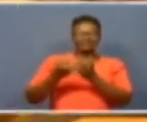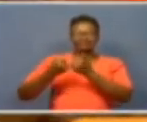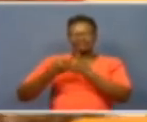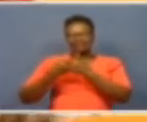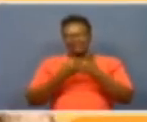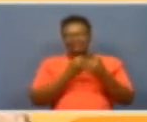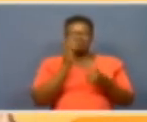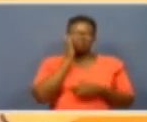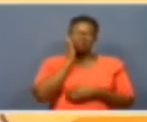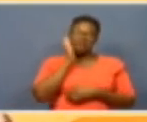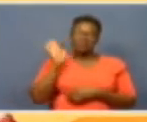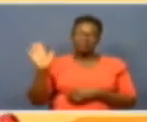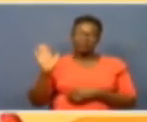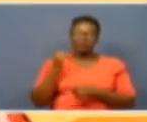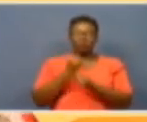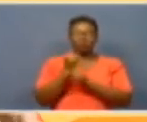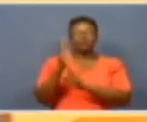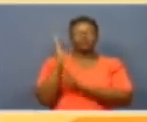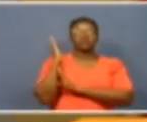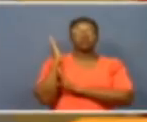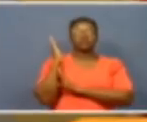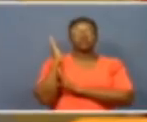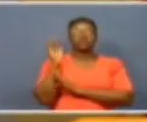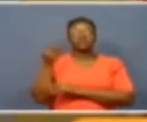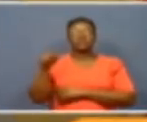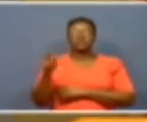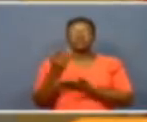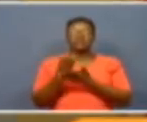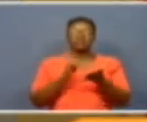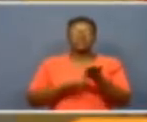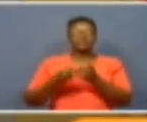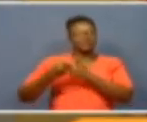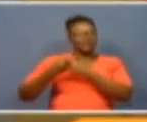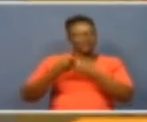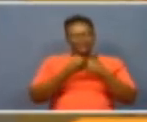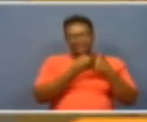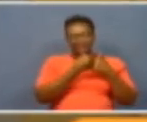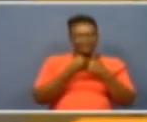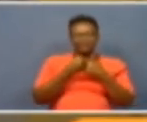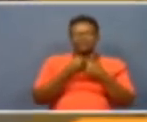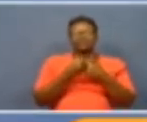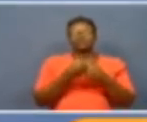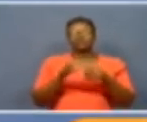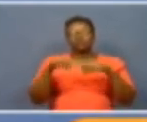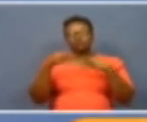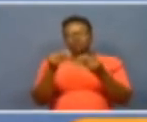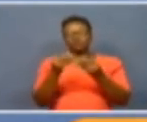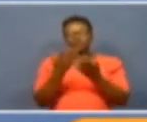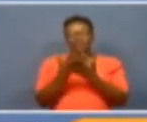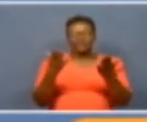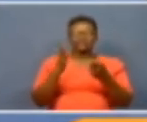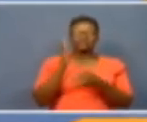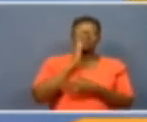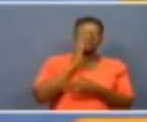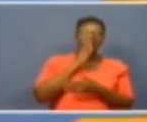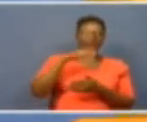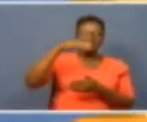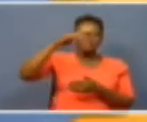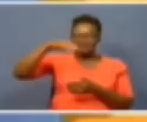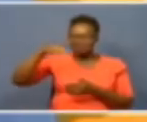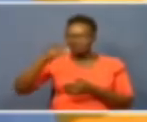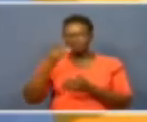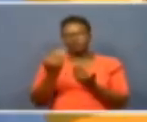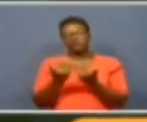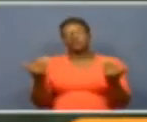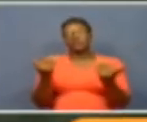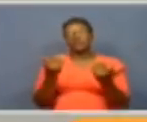a security officer, found it and often finds it difficult to afford the best painting materials. To solve this, she began to paint portraits of